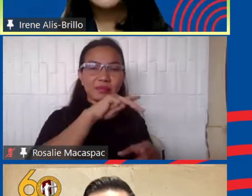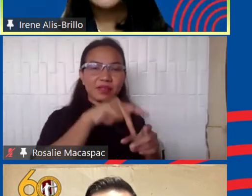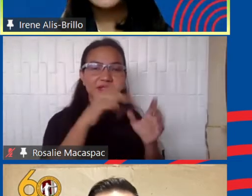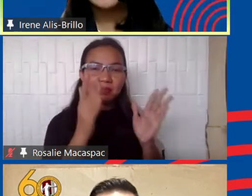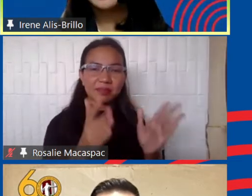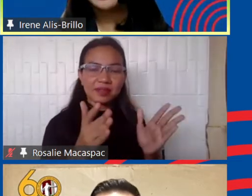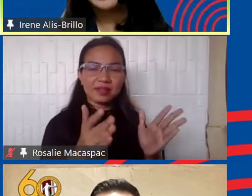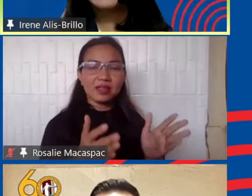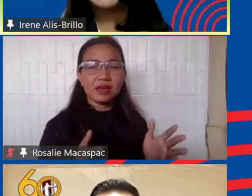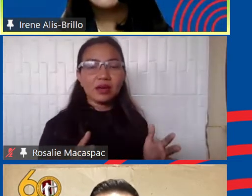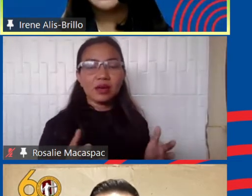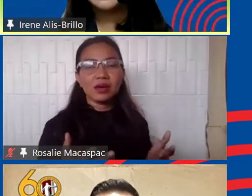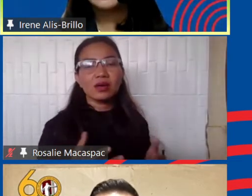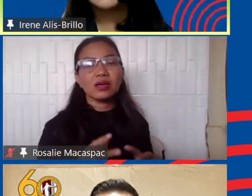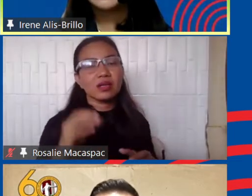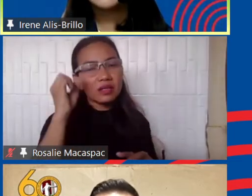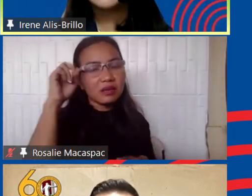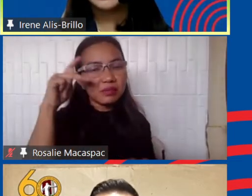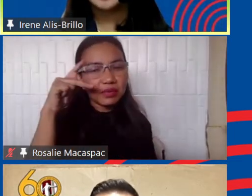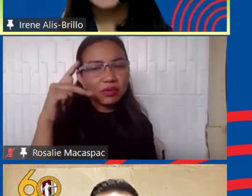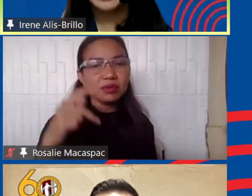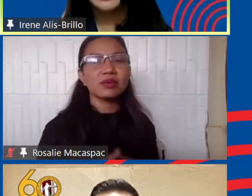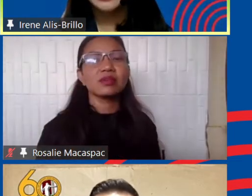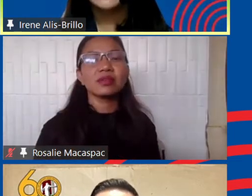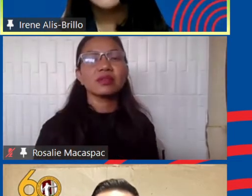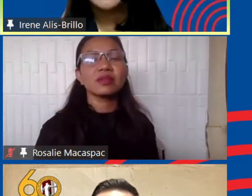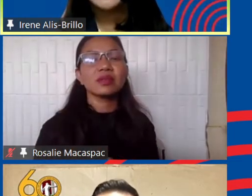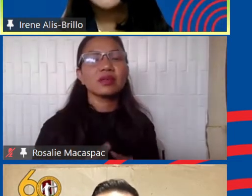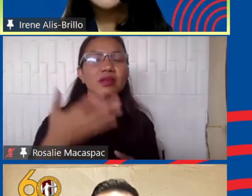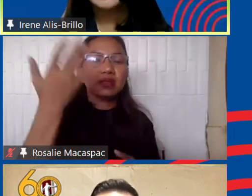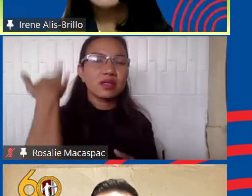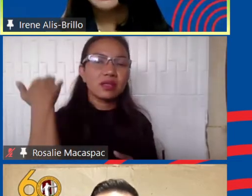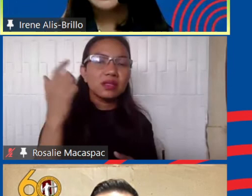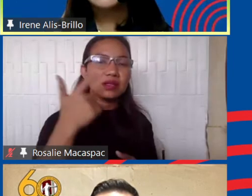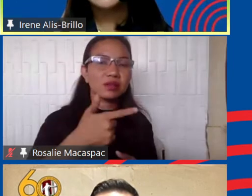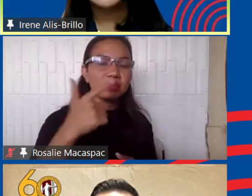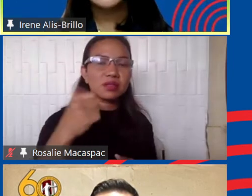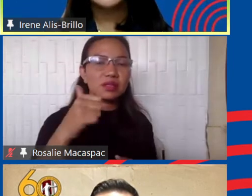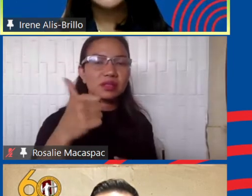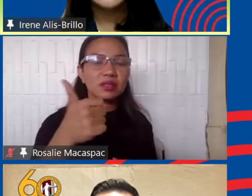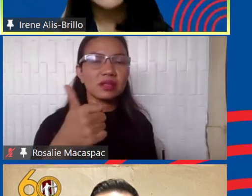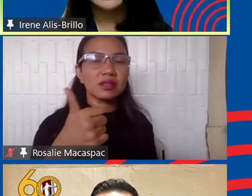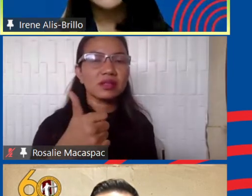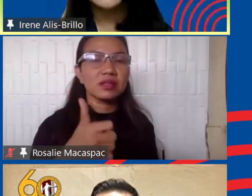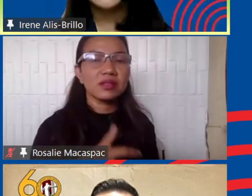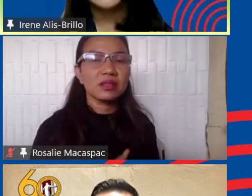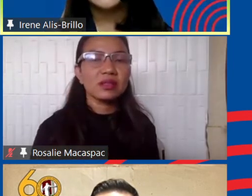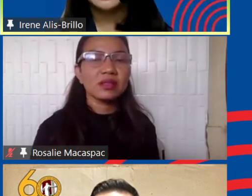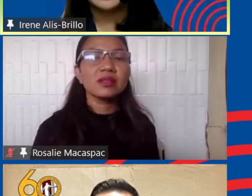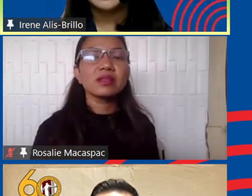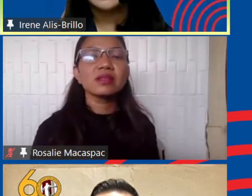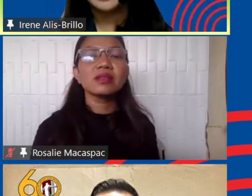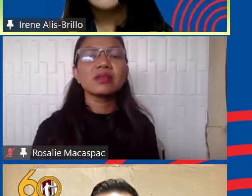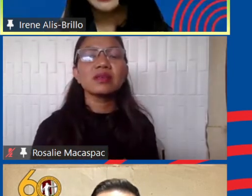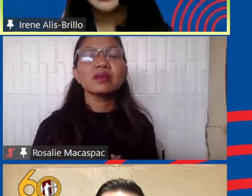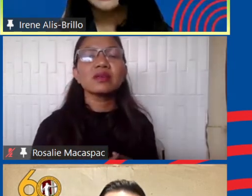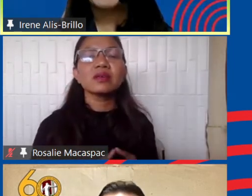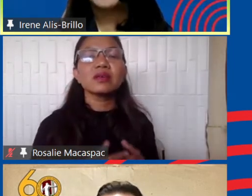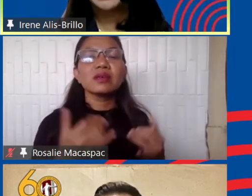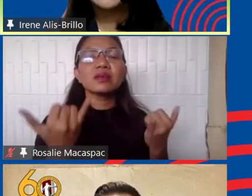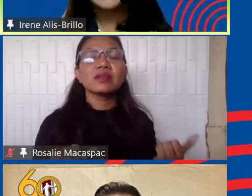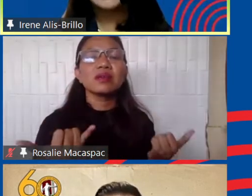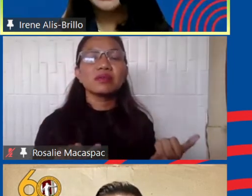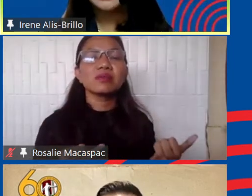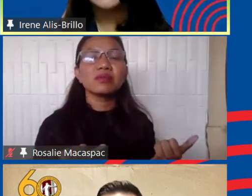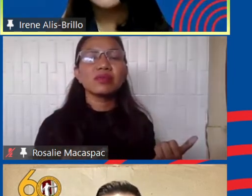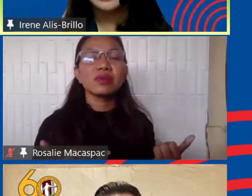Paul, when I took my Bliss unit circa 2010, these topics weren't as hot as it is nowadays.